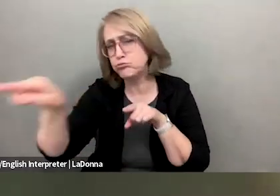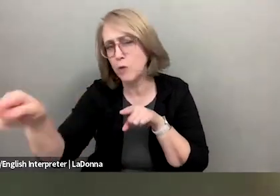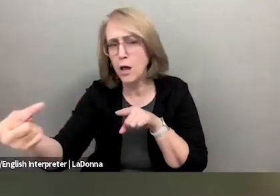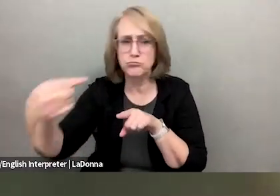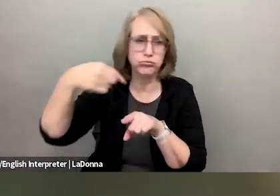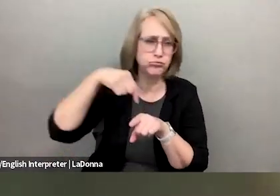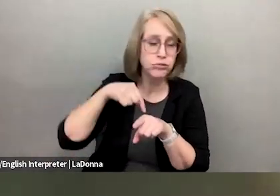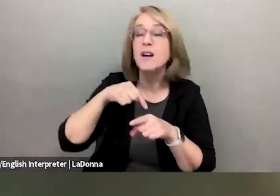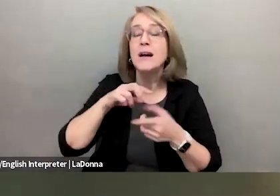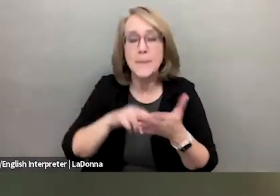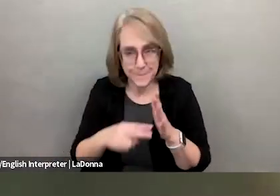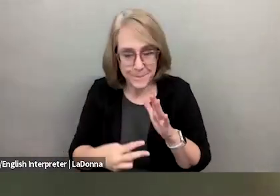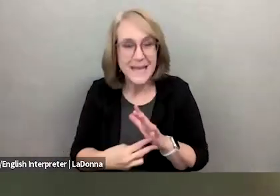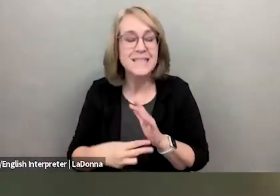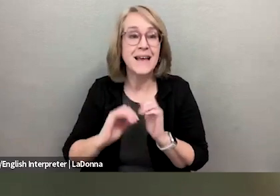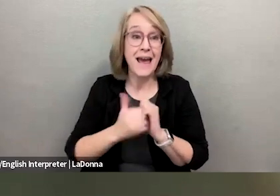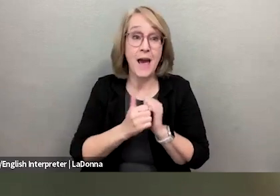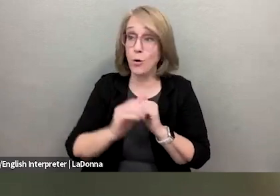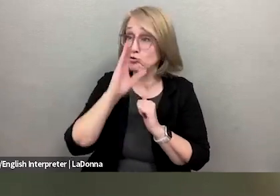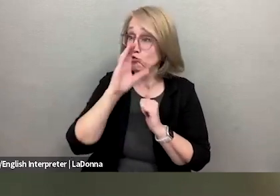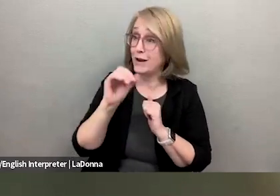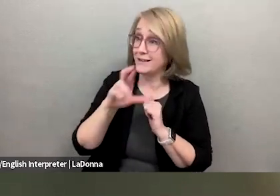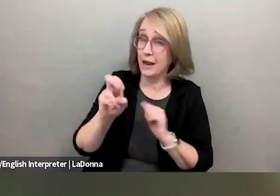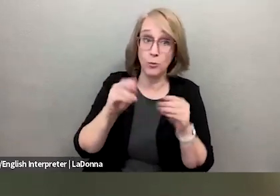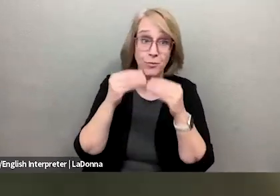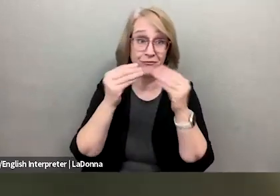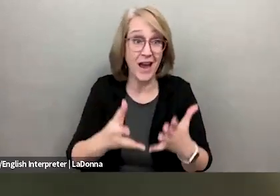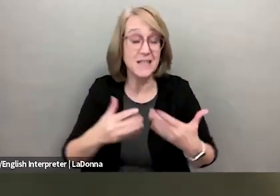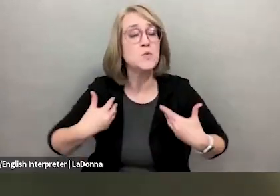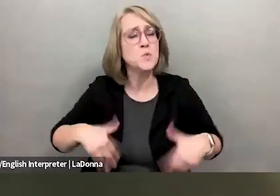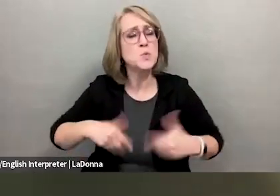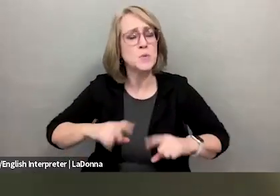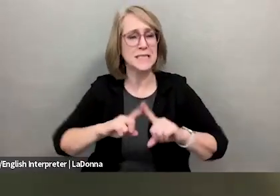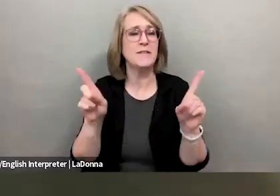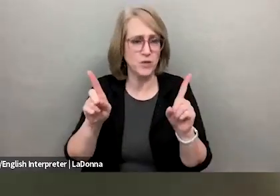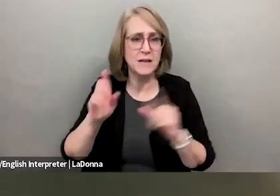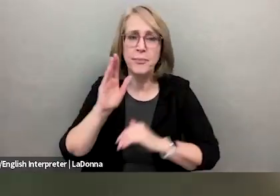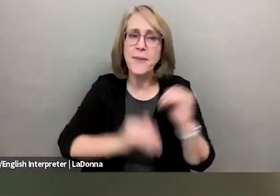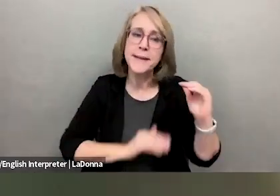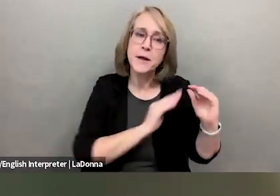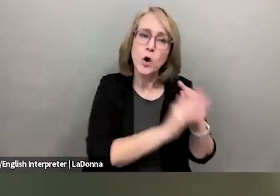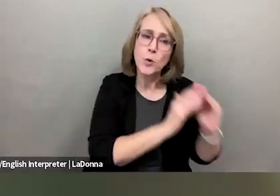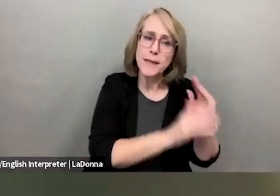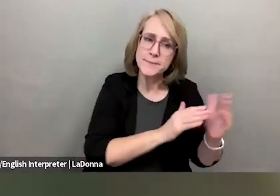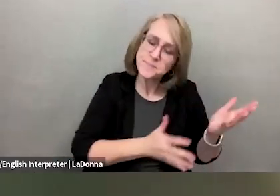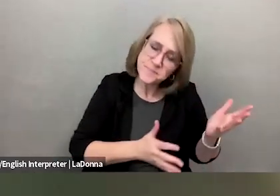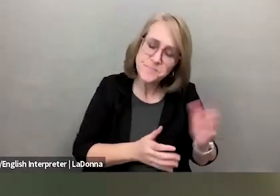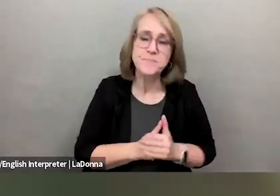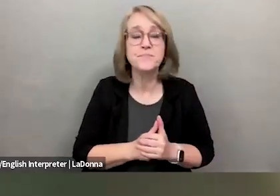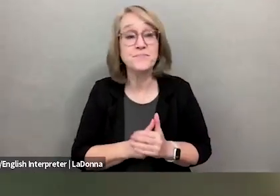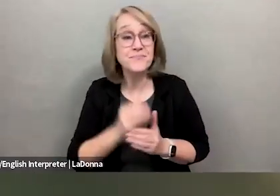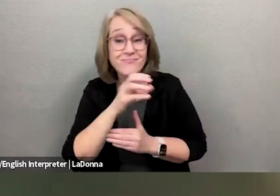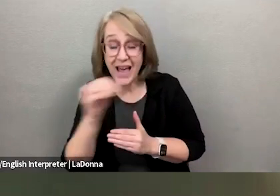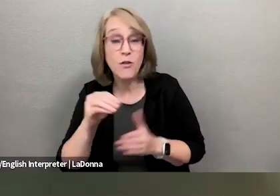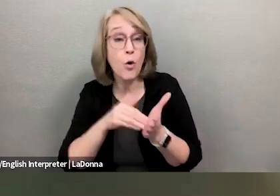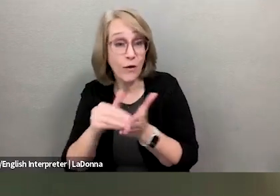shape how direct care is delivered in rural parts versus more urban areas. I think there are also fewer younger